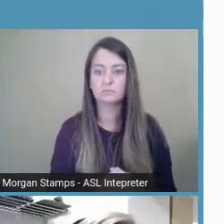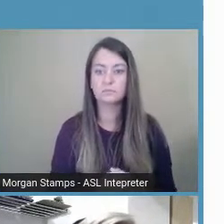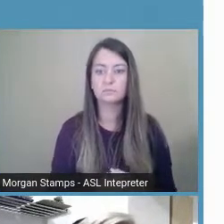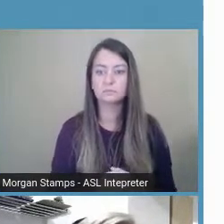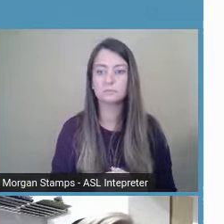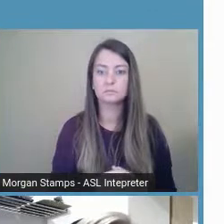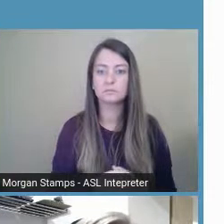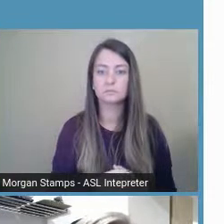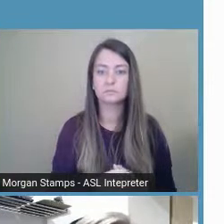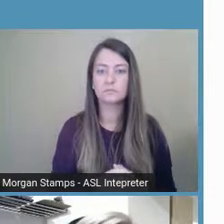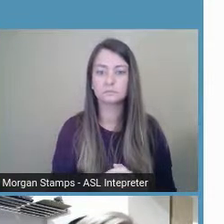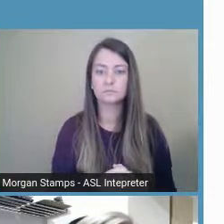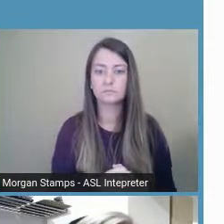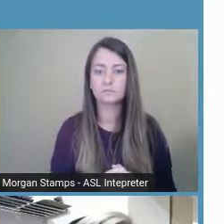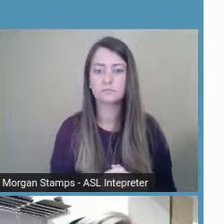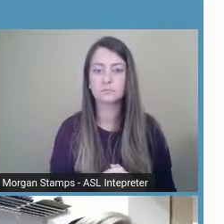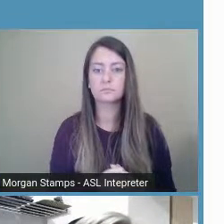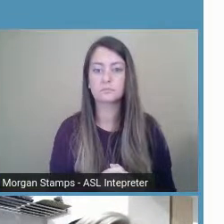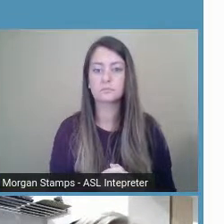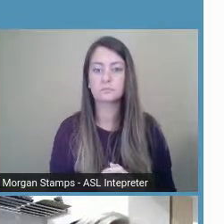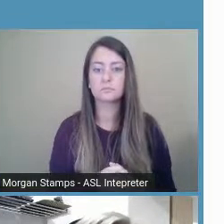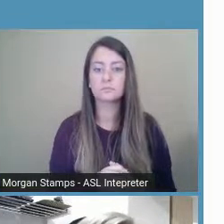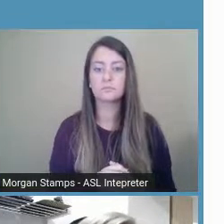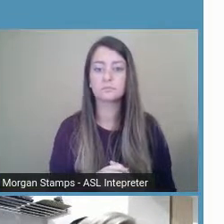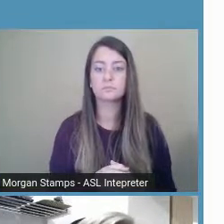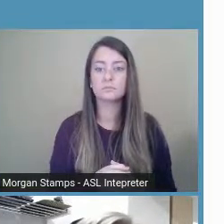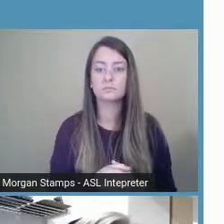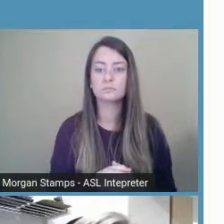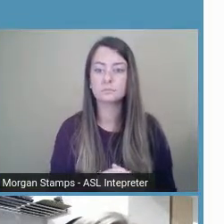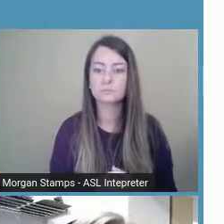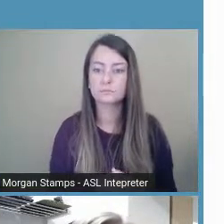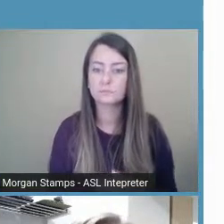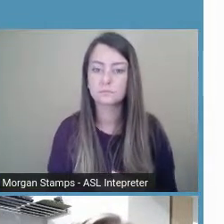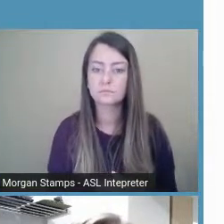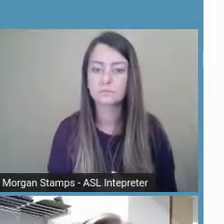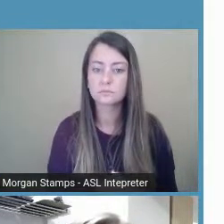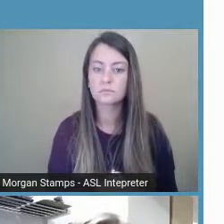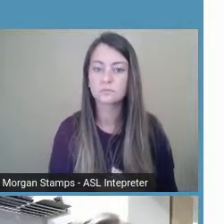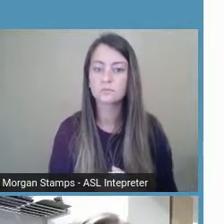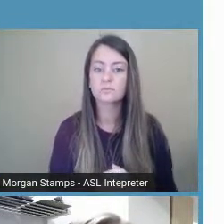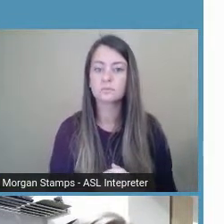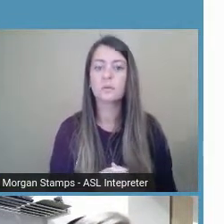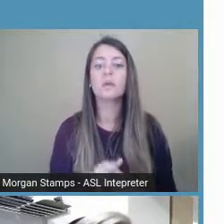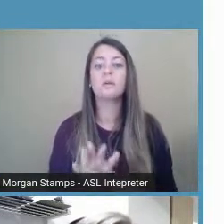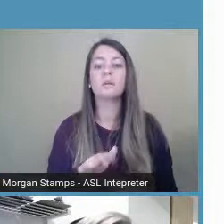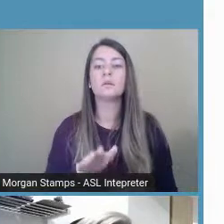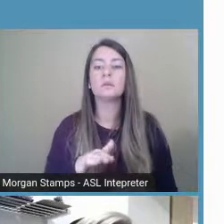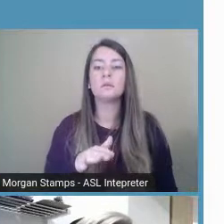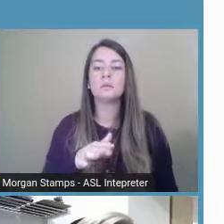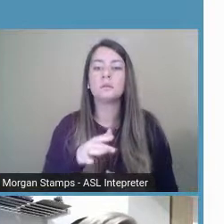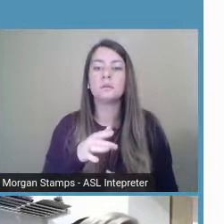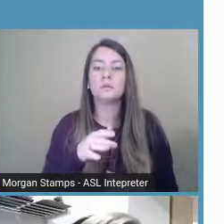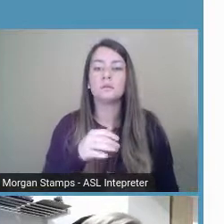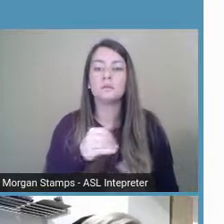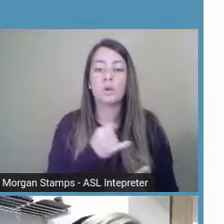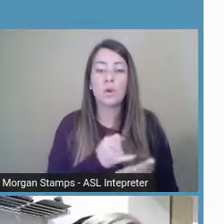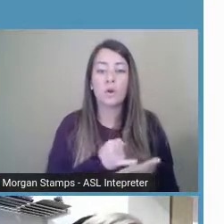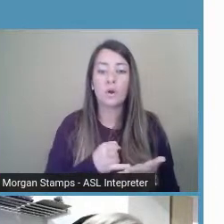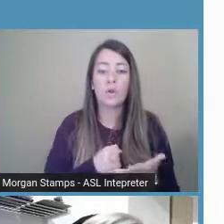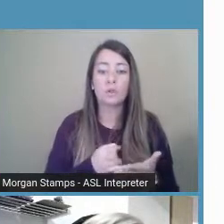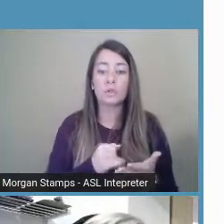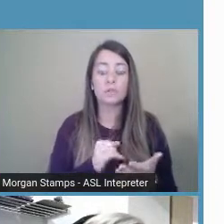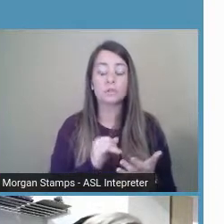joined by the owners of a local yarn store who had partnered with us in the past for Knit in Public Days, and they gave a